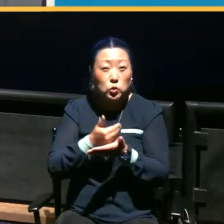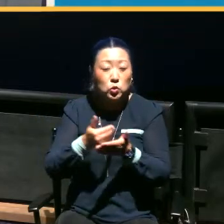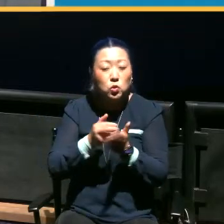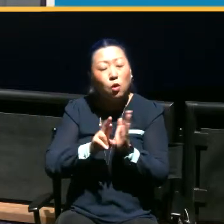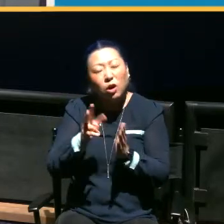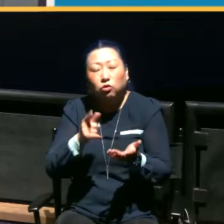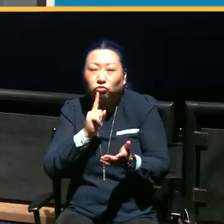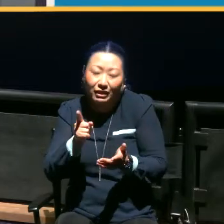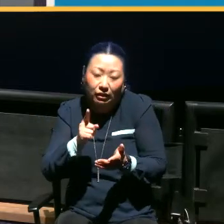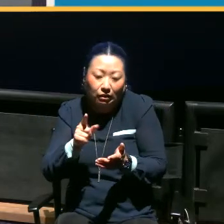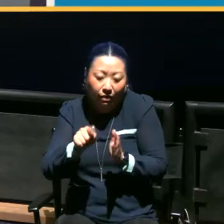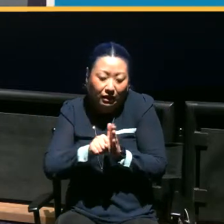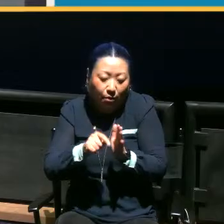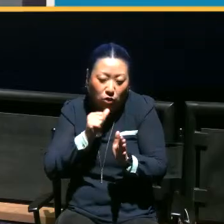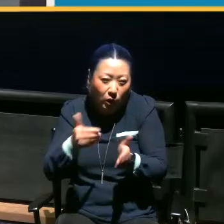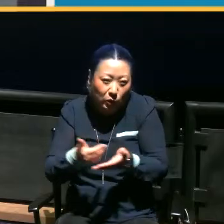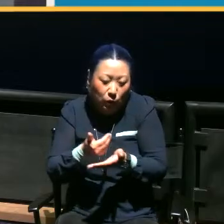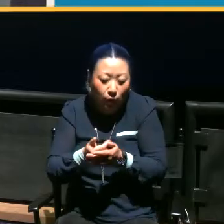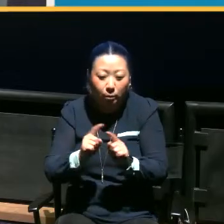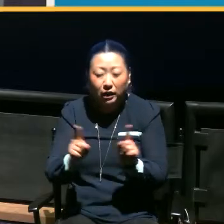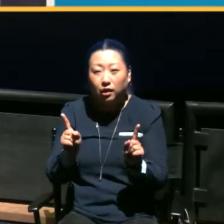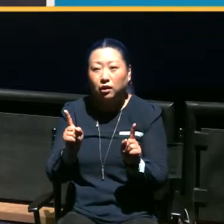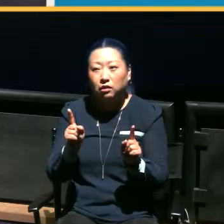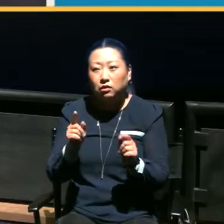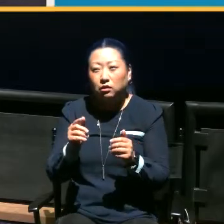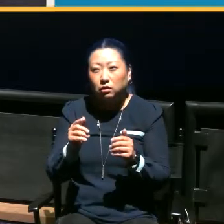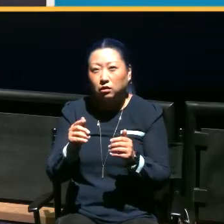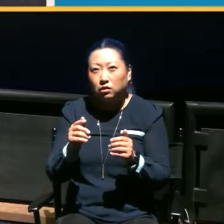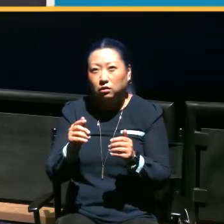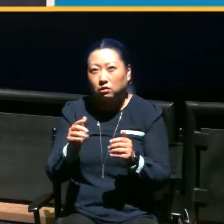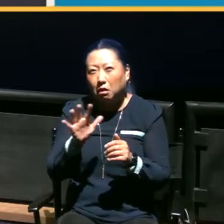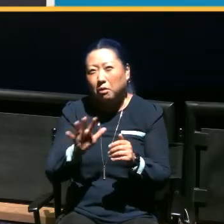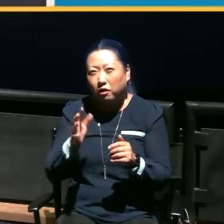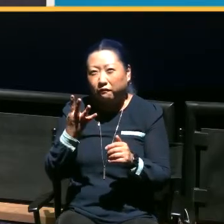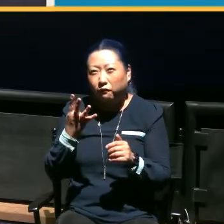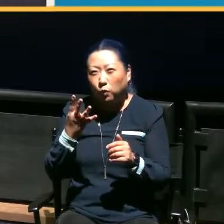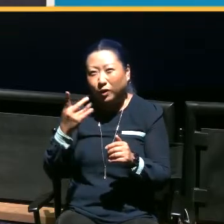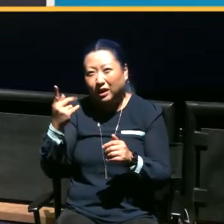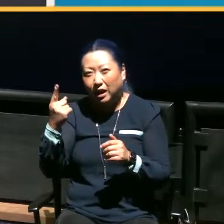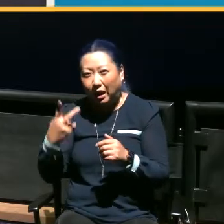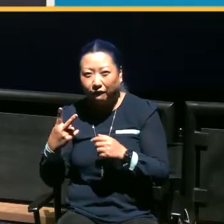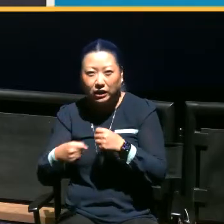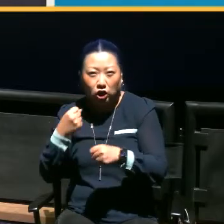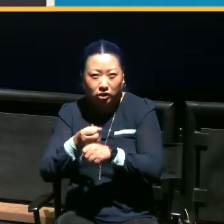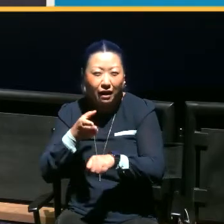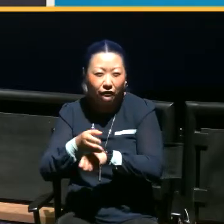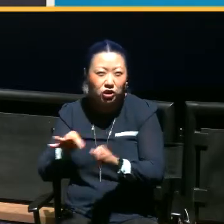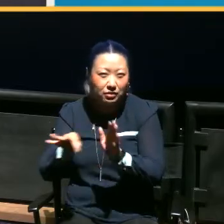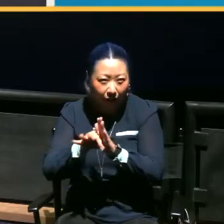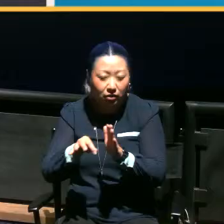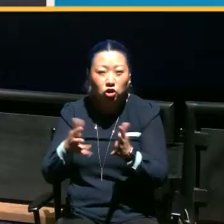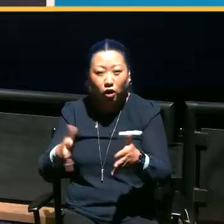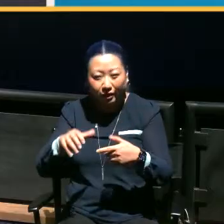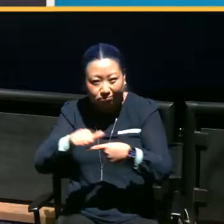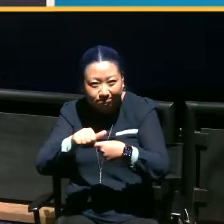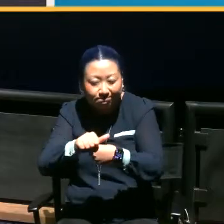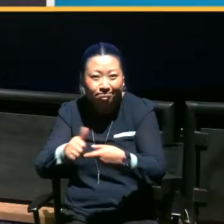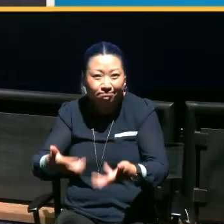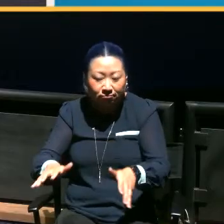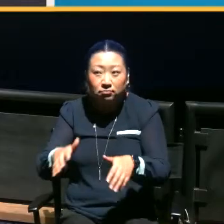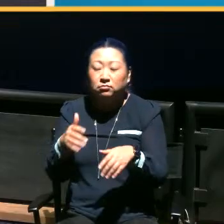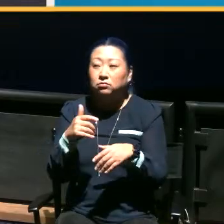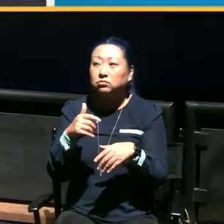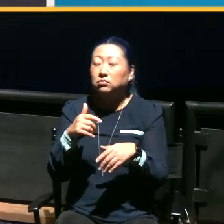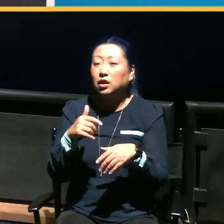new by this point. It was about 4 years, 4.5 years that I had been selected, and I was training and got to know